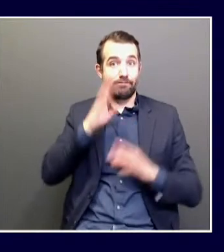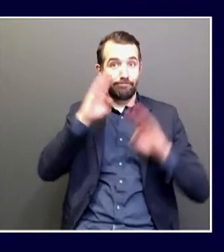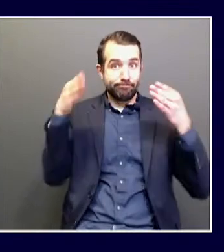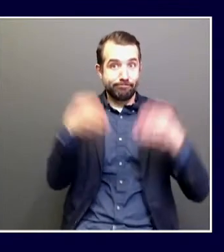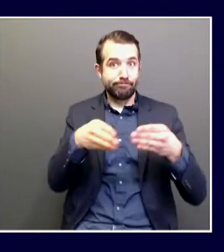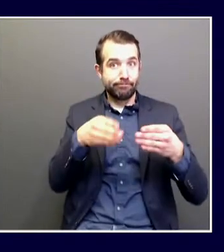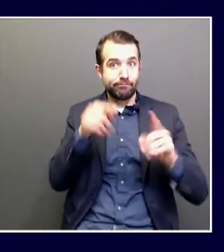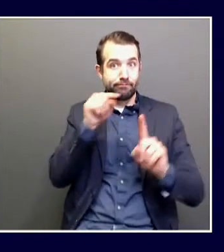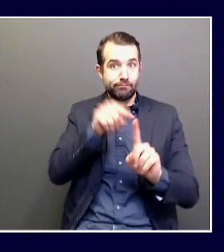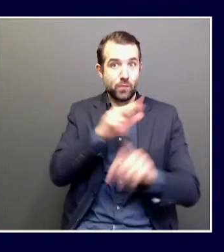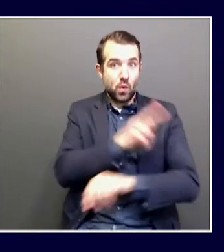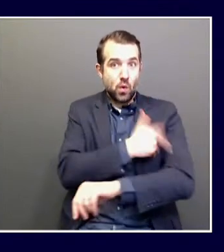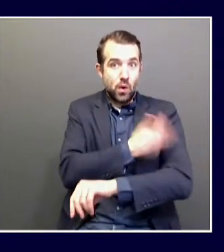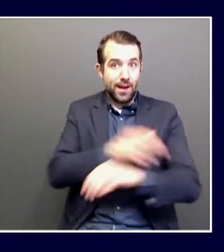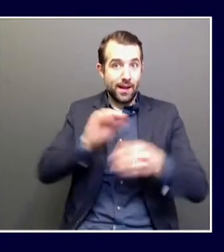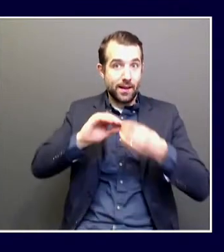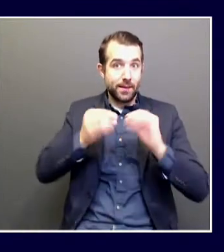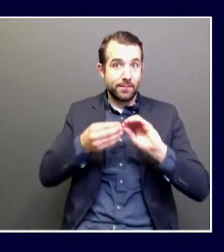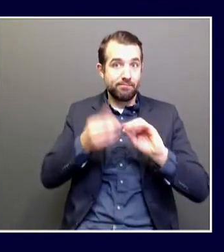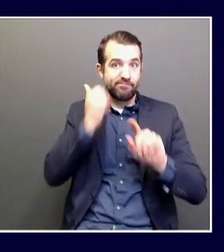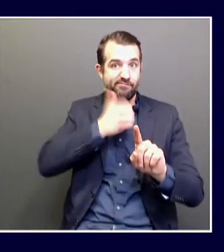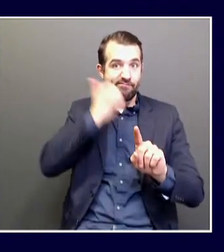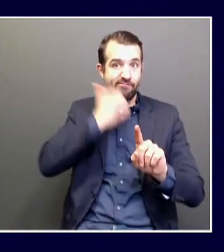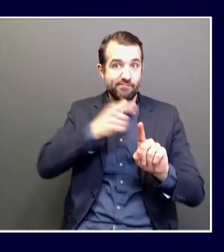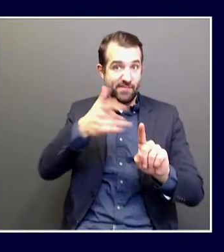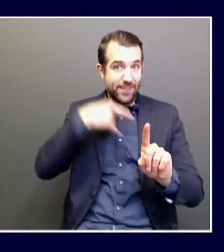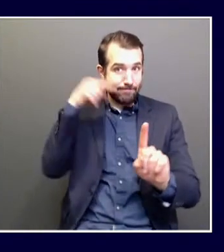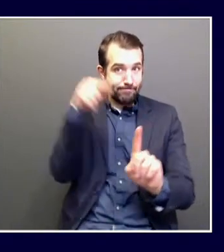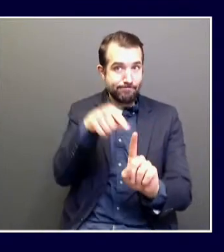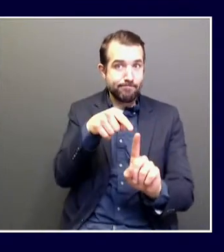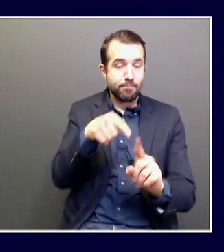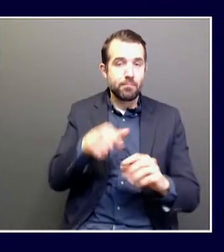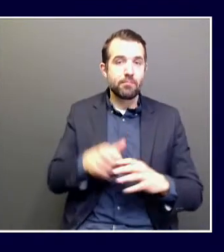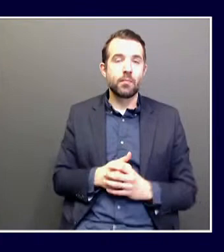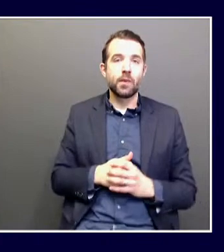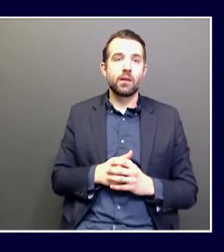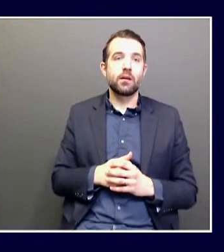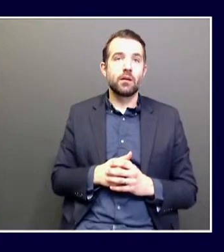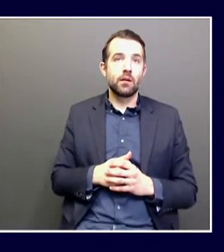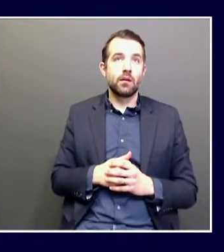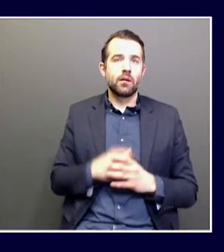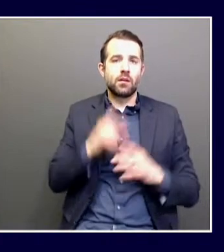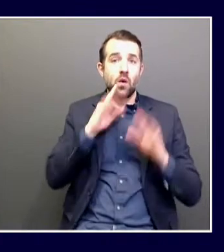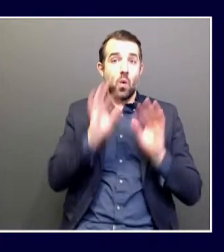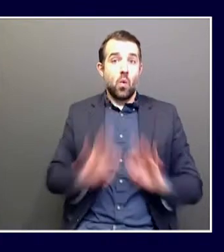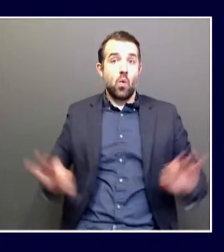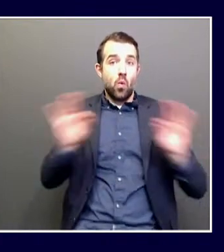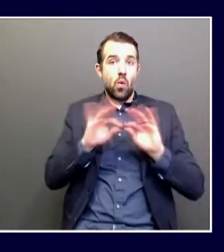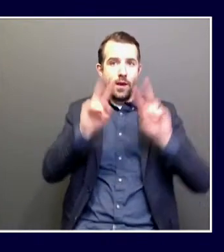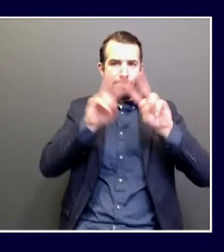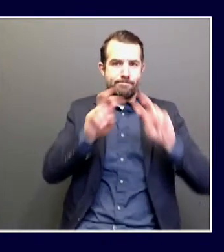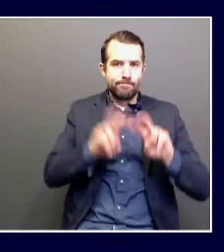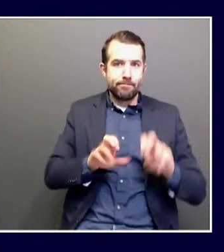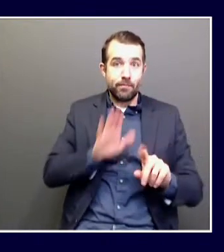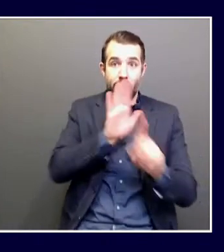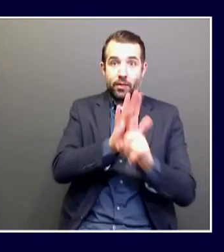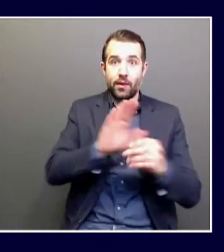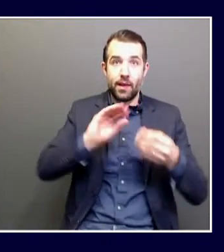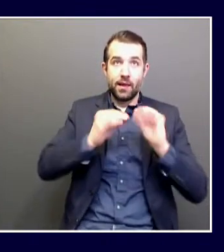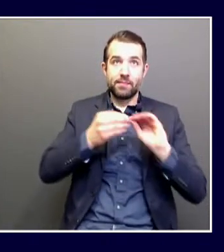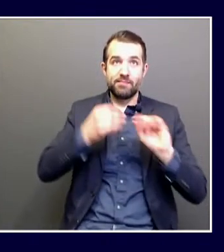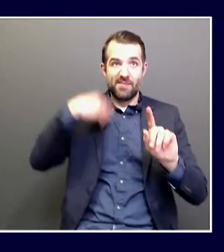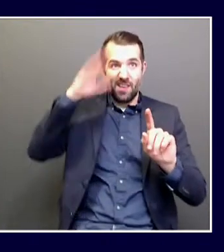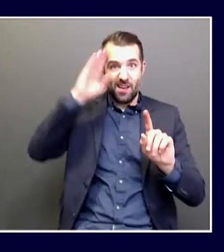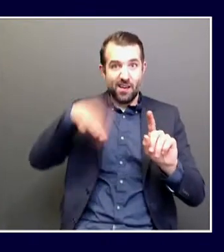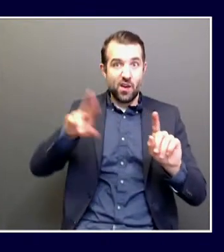measurement. I'm wondering if, I think you probably are aware that the UK and now New York